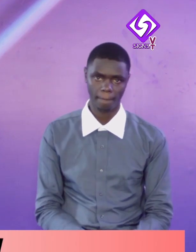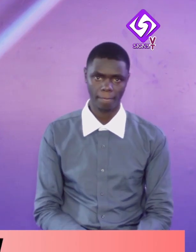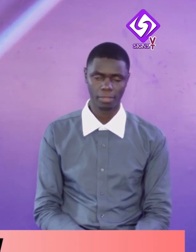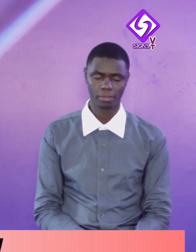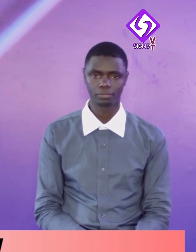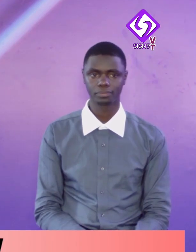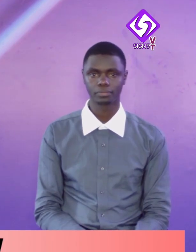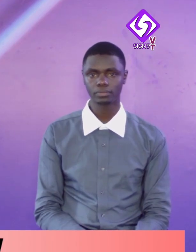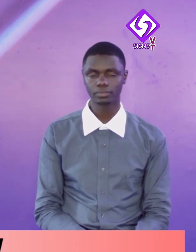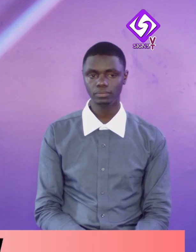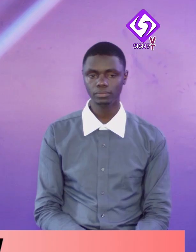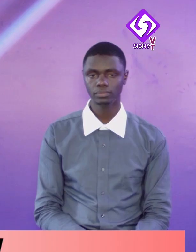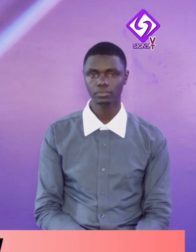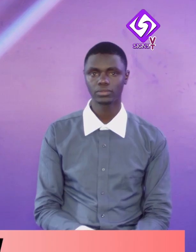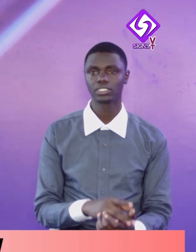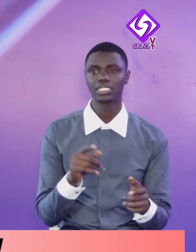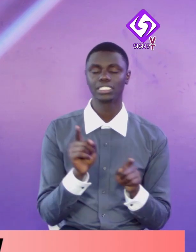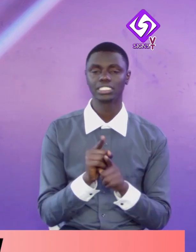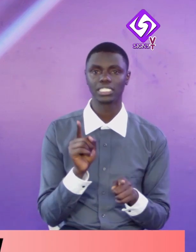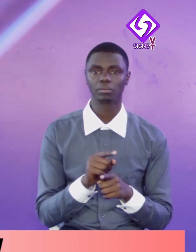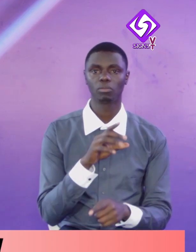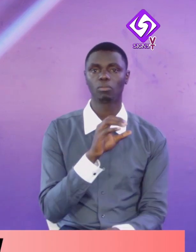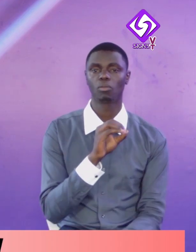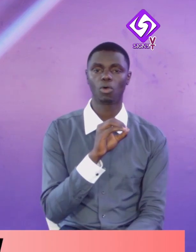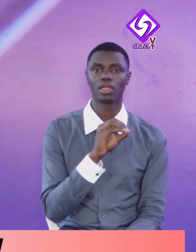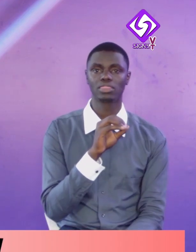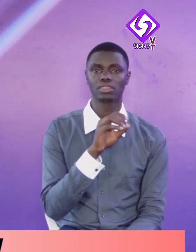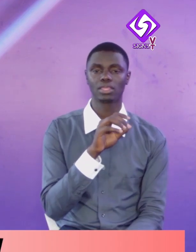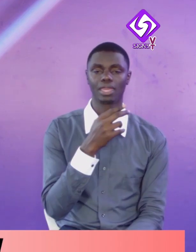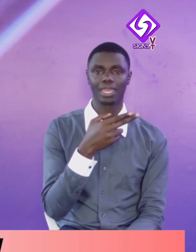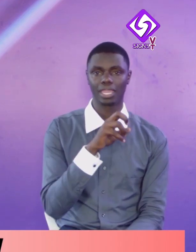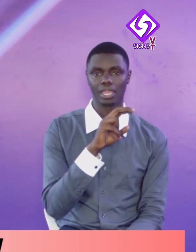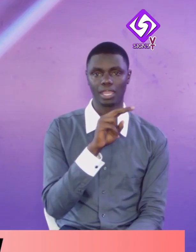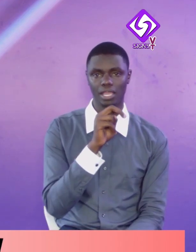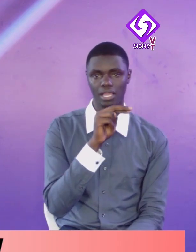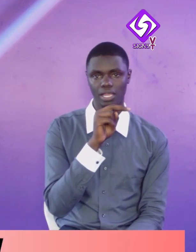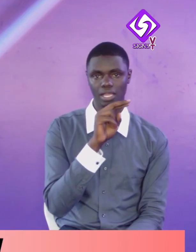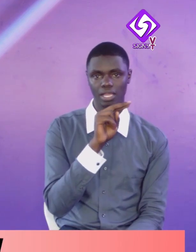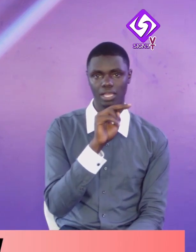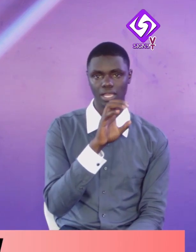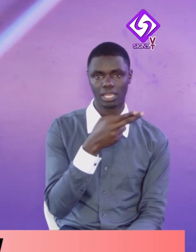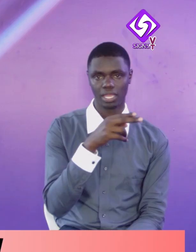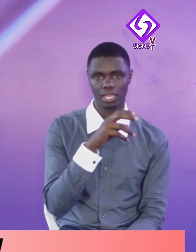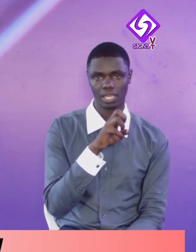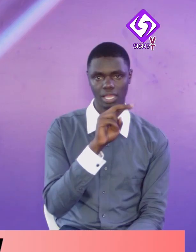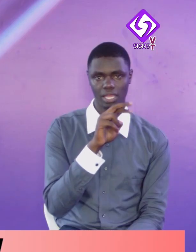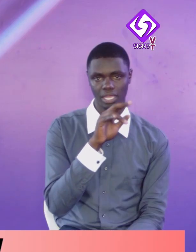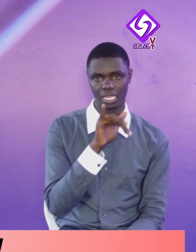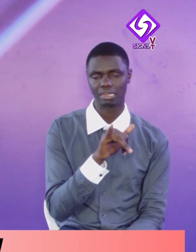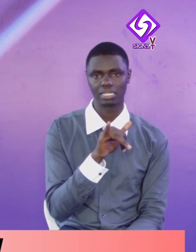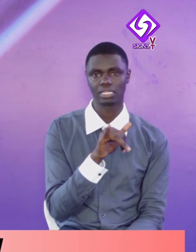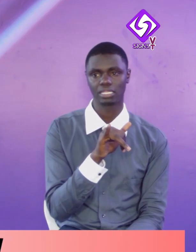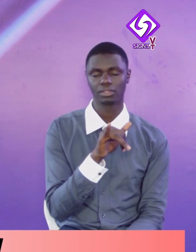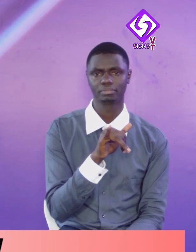They even Thierry Henry at some point he played for that team. I love when you mention Thierry Henry. But let's not